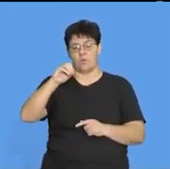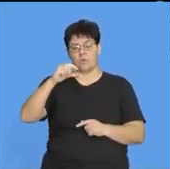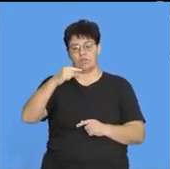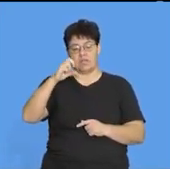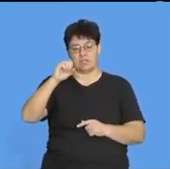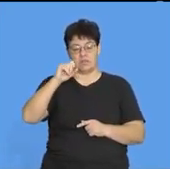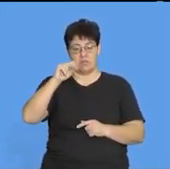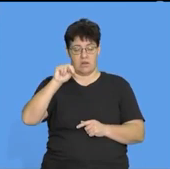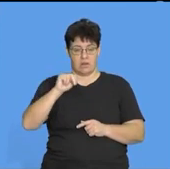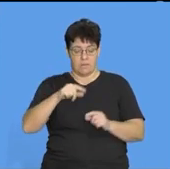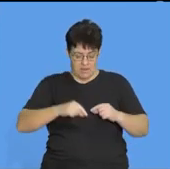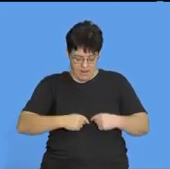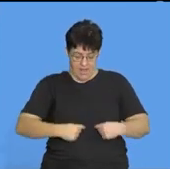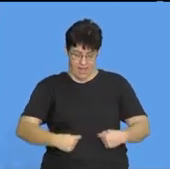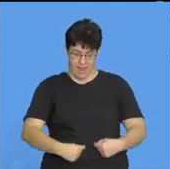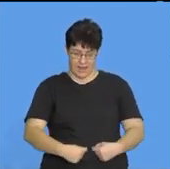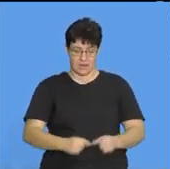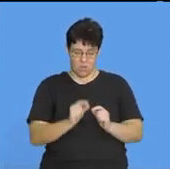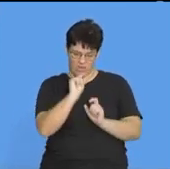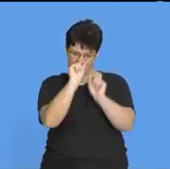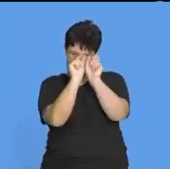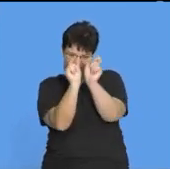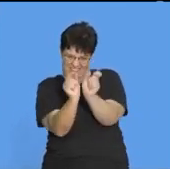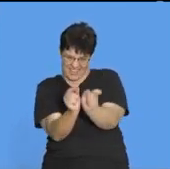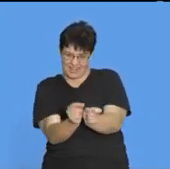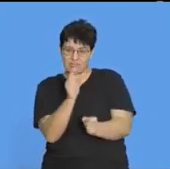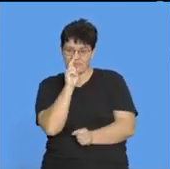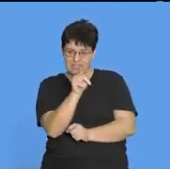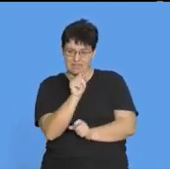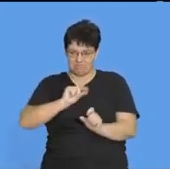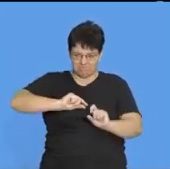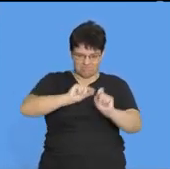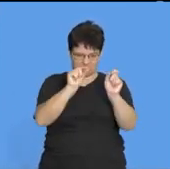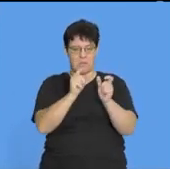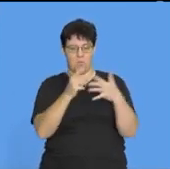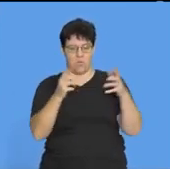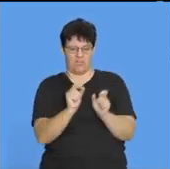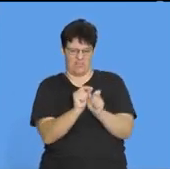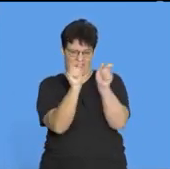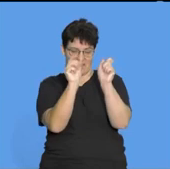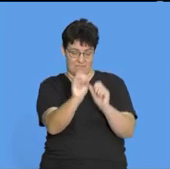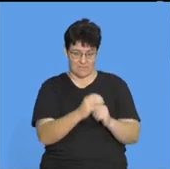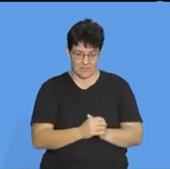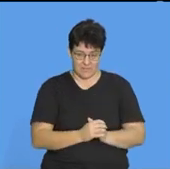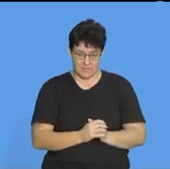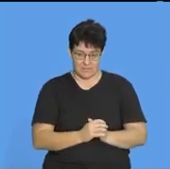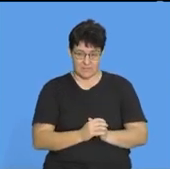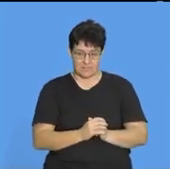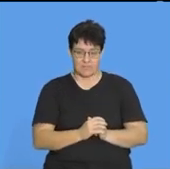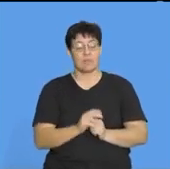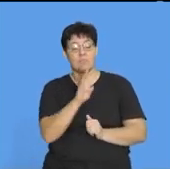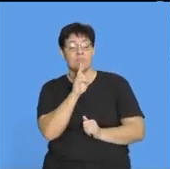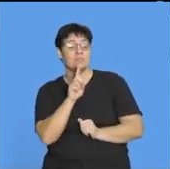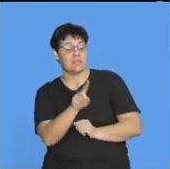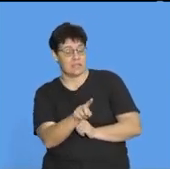the endometrial lining. And here we clearly see the thickening of the endometrium. And we mentioned that if